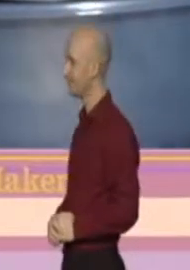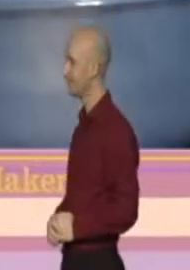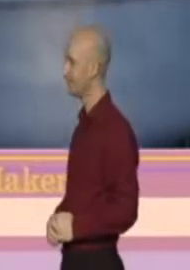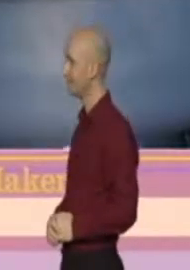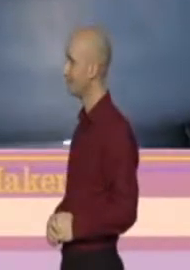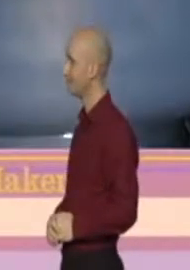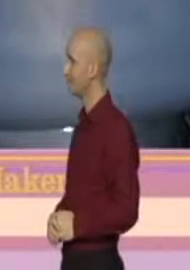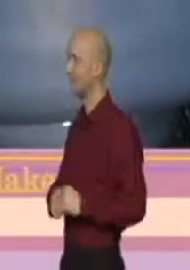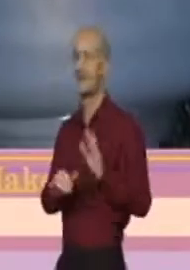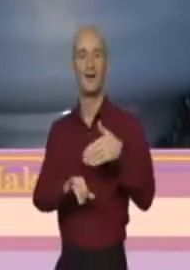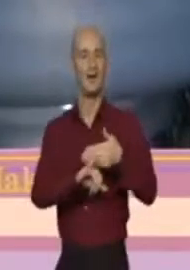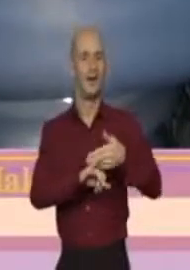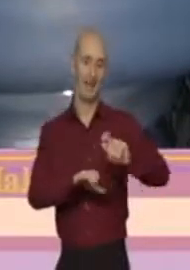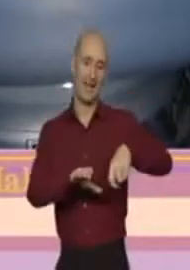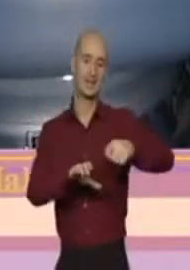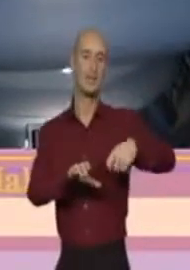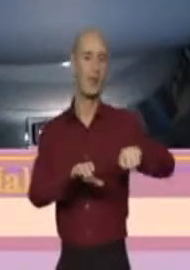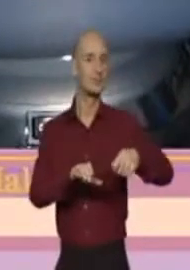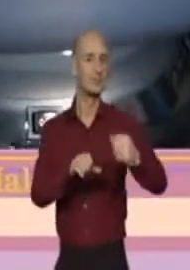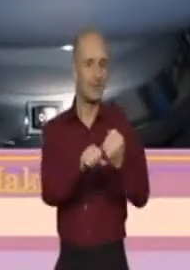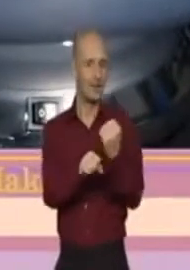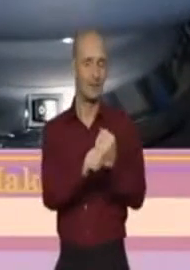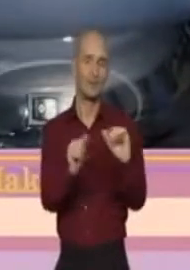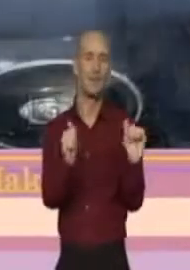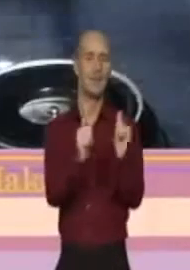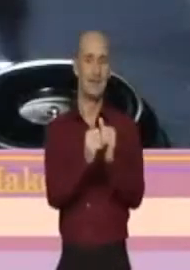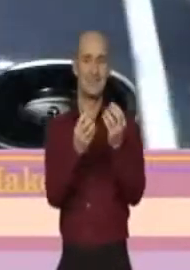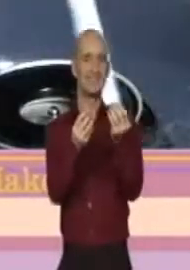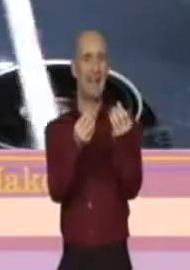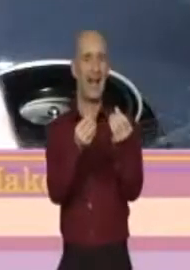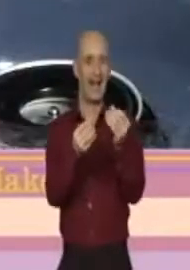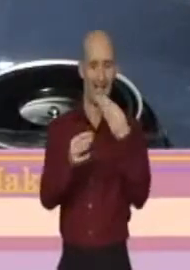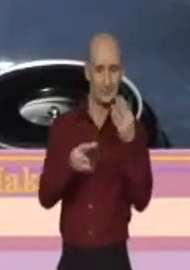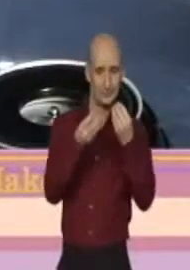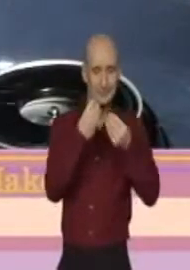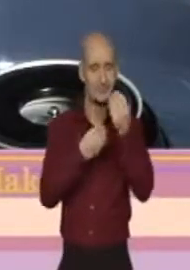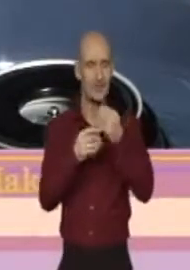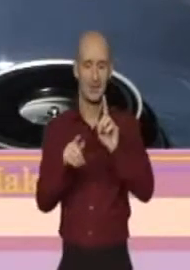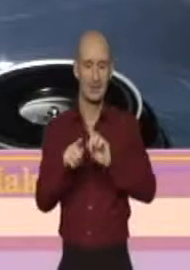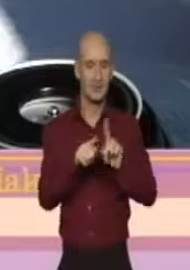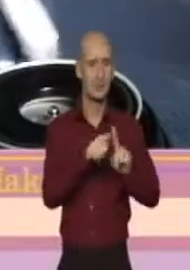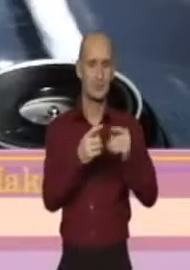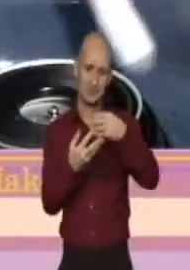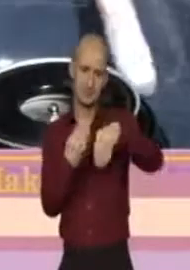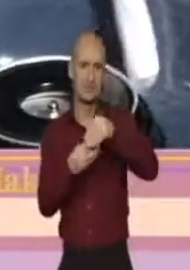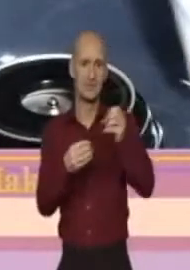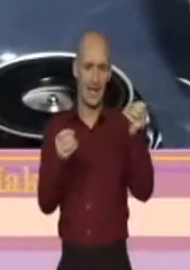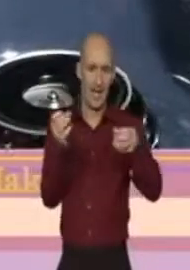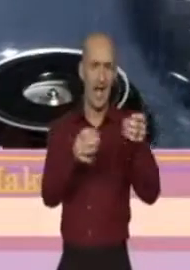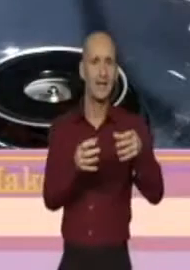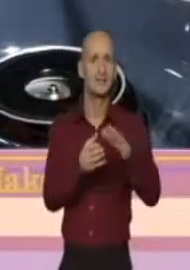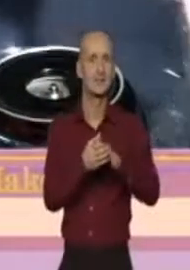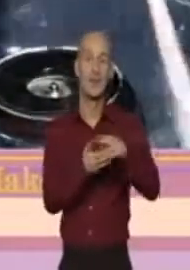And finally, the candy floss maker by Doghouse is the present for sticky finger fiends. With a range of fun ingredients, just add your own